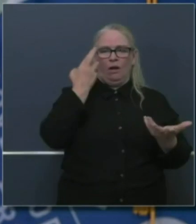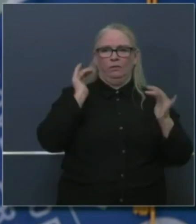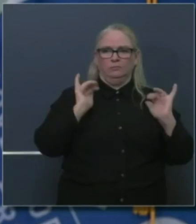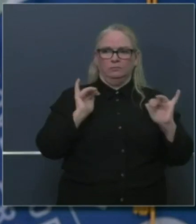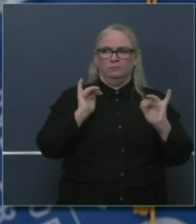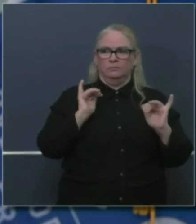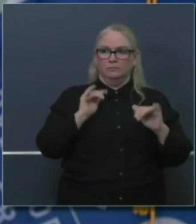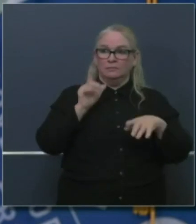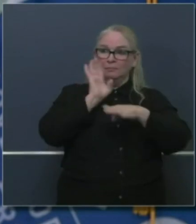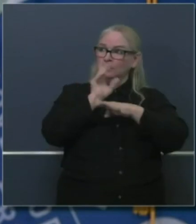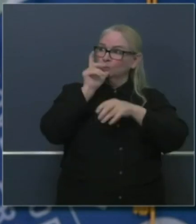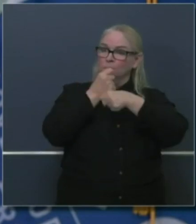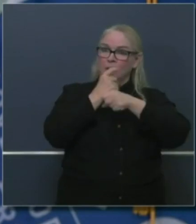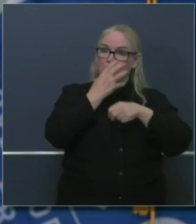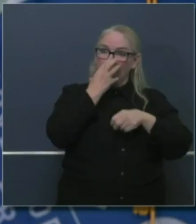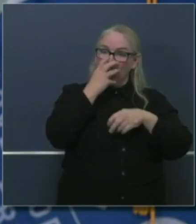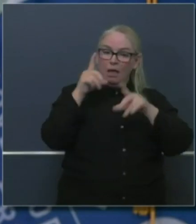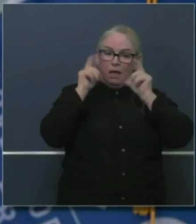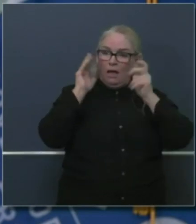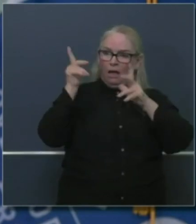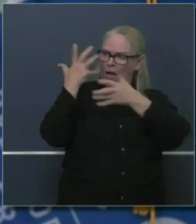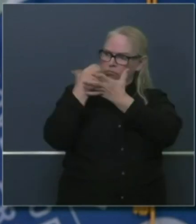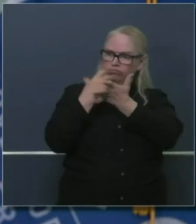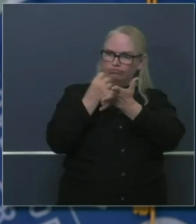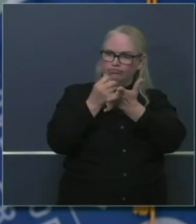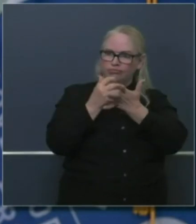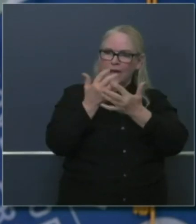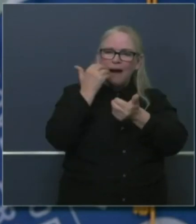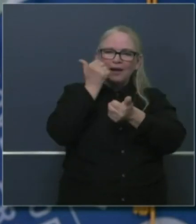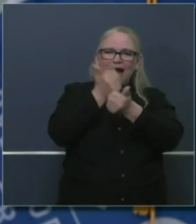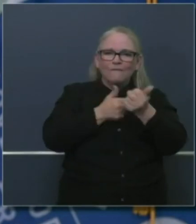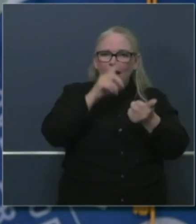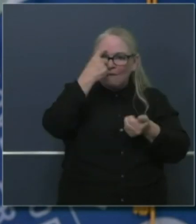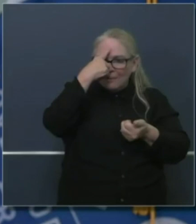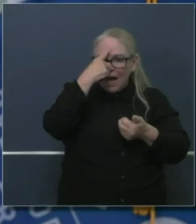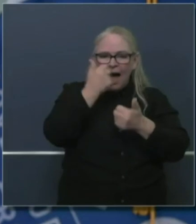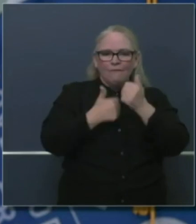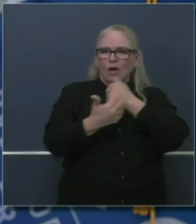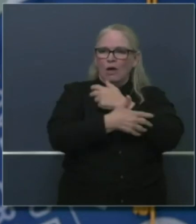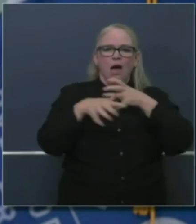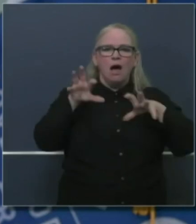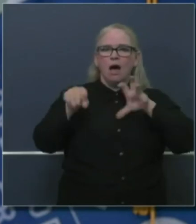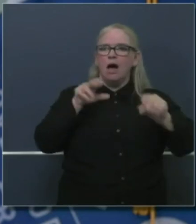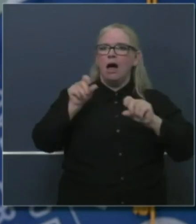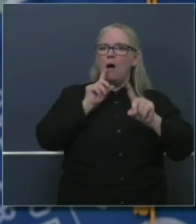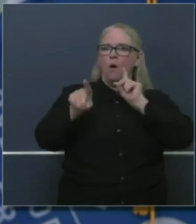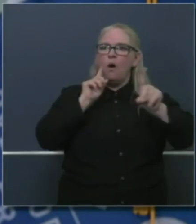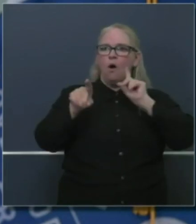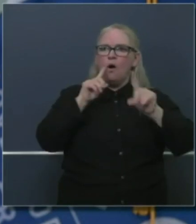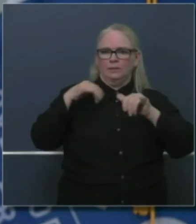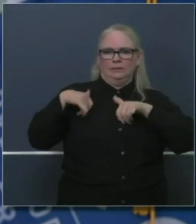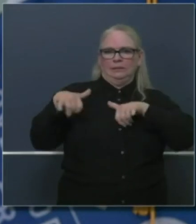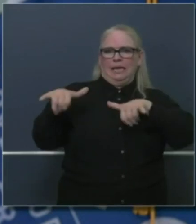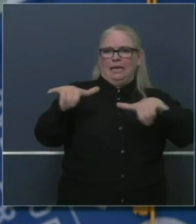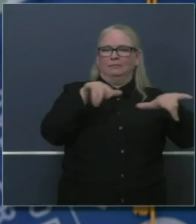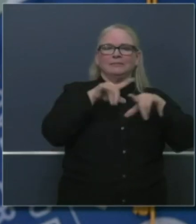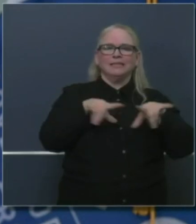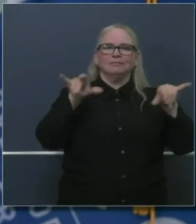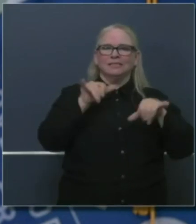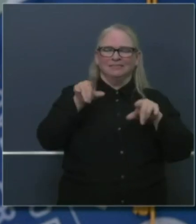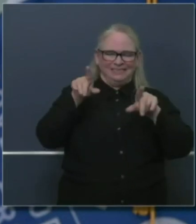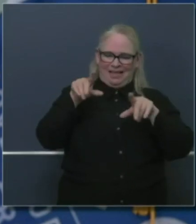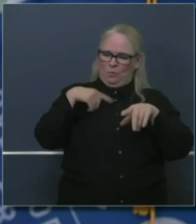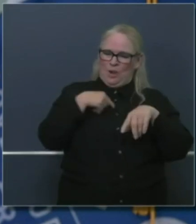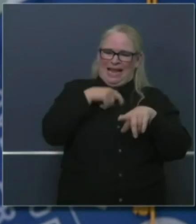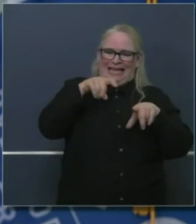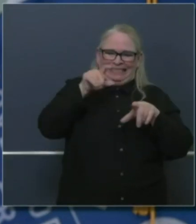healthcare provider and government in the world was trying to obtain. And so vetting was important.